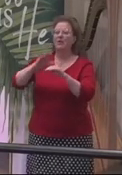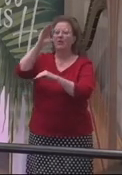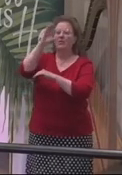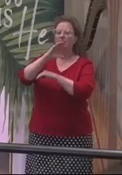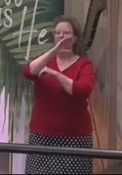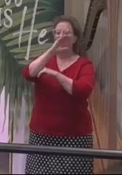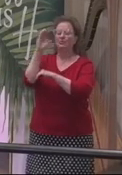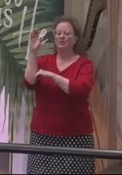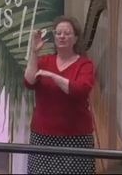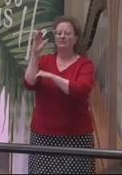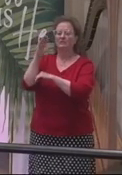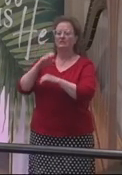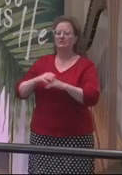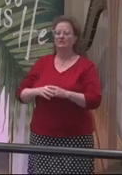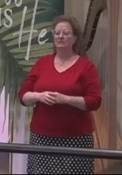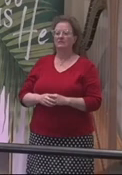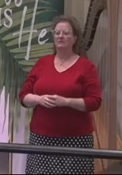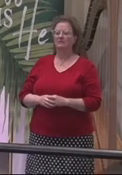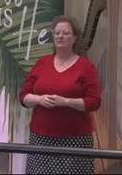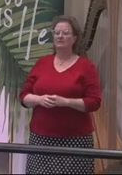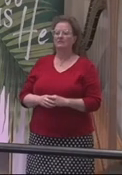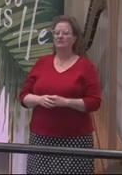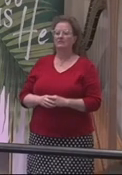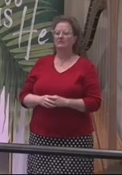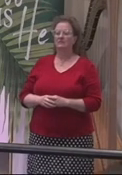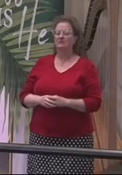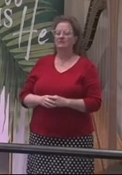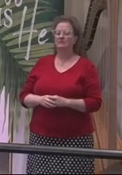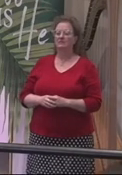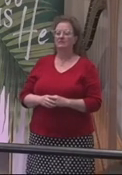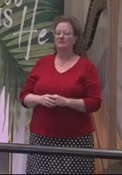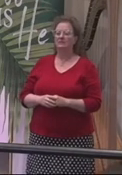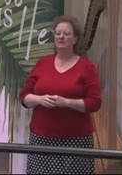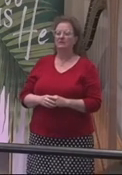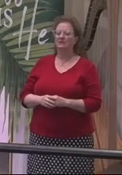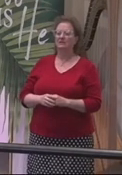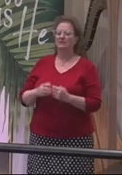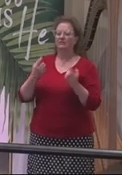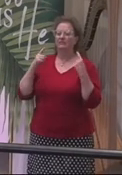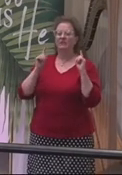the problem by sticking Jesus dead in a tomb.